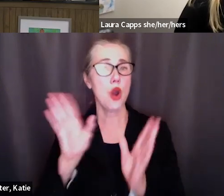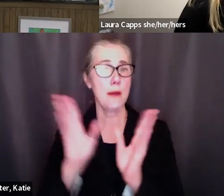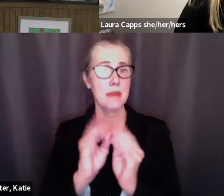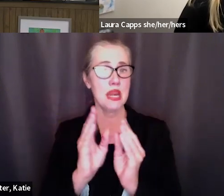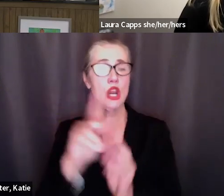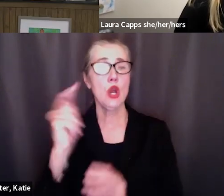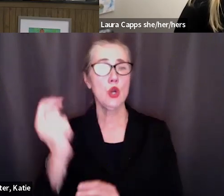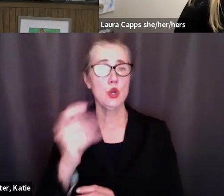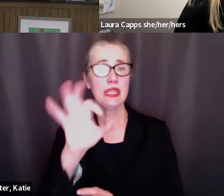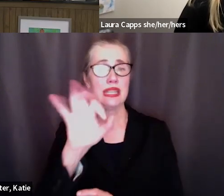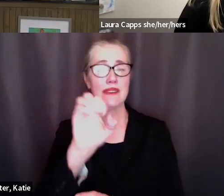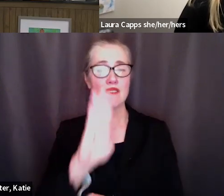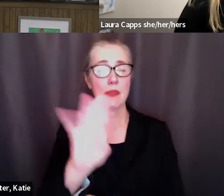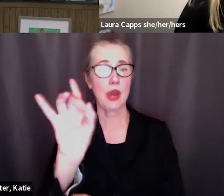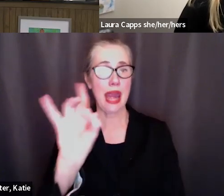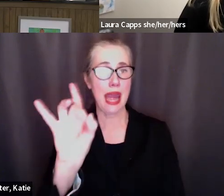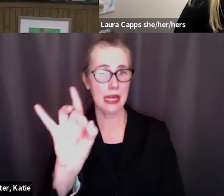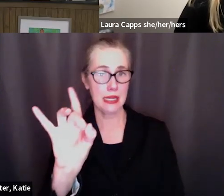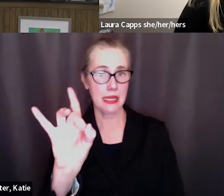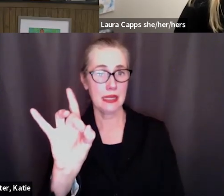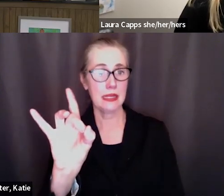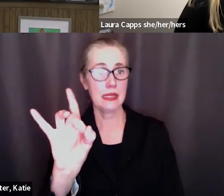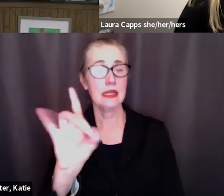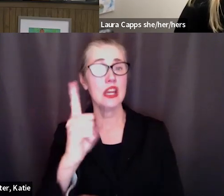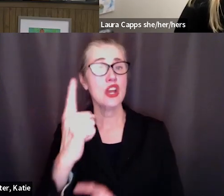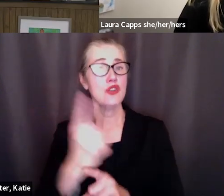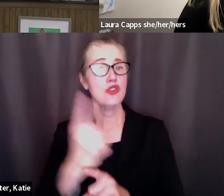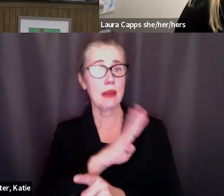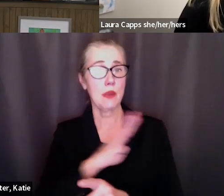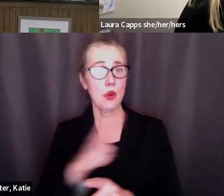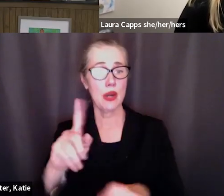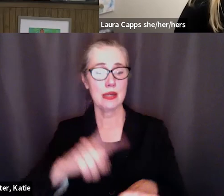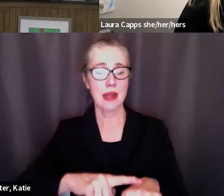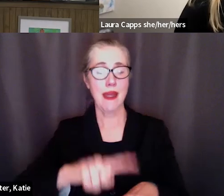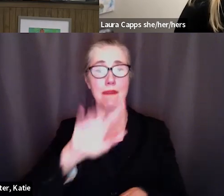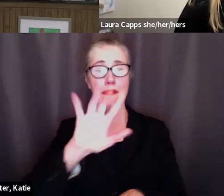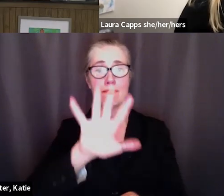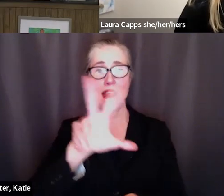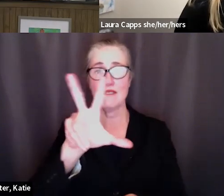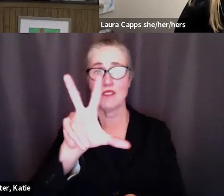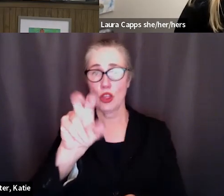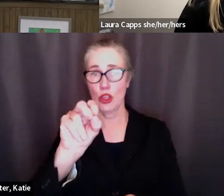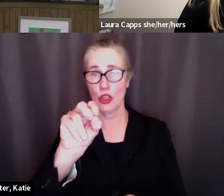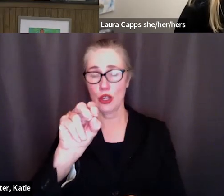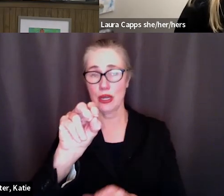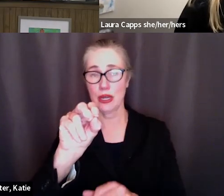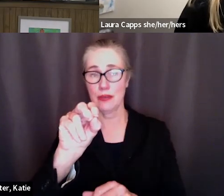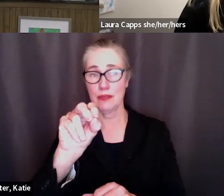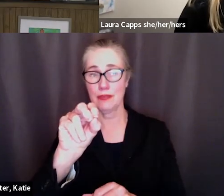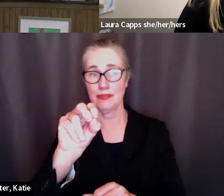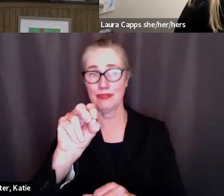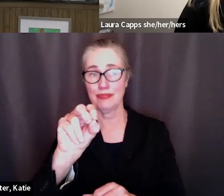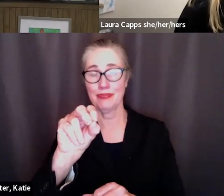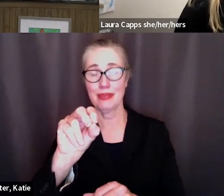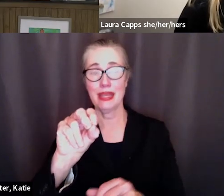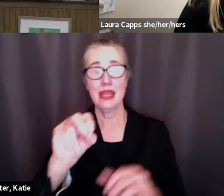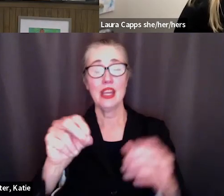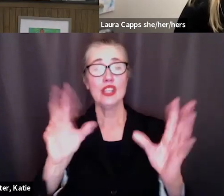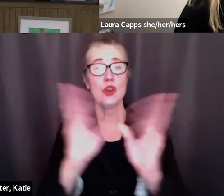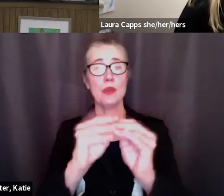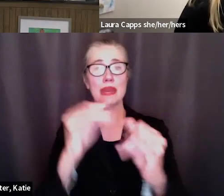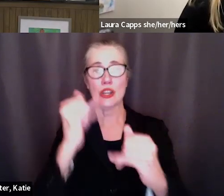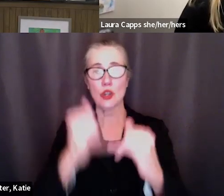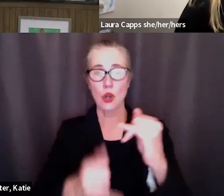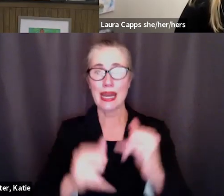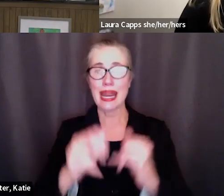february 8th regular board meeting at 5 30 and with that we conclude at 10